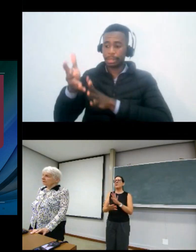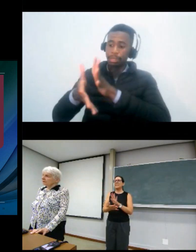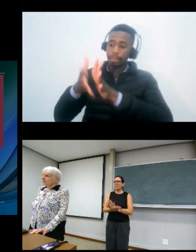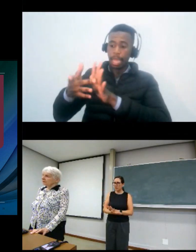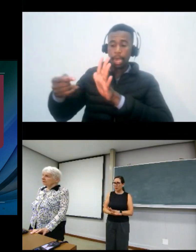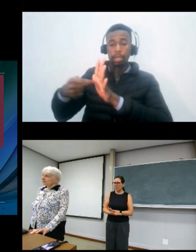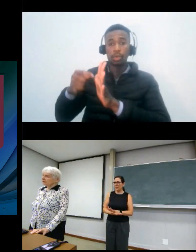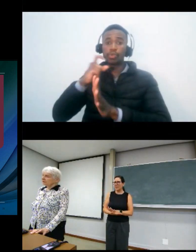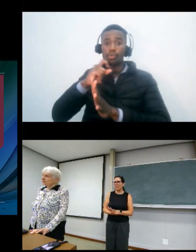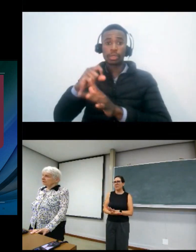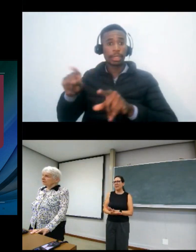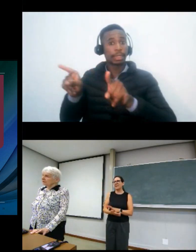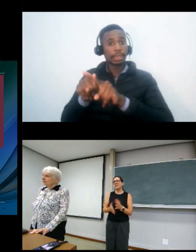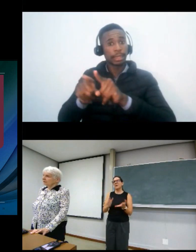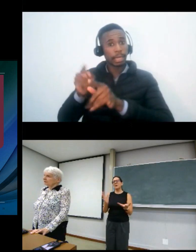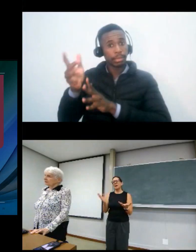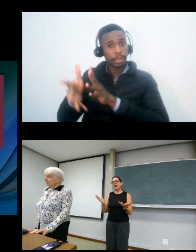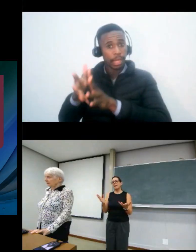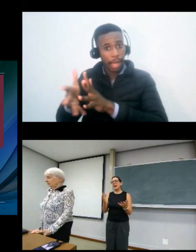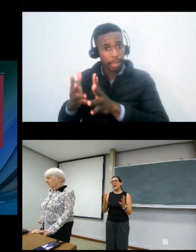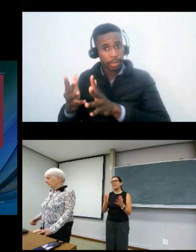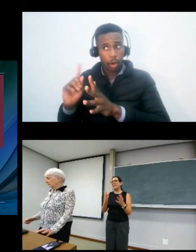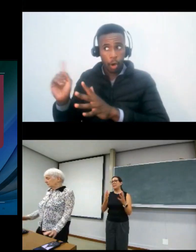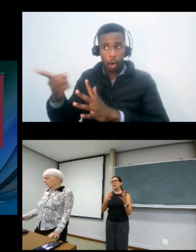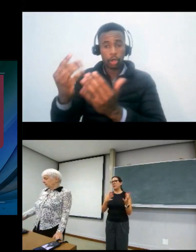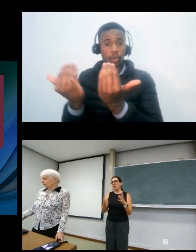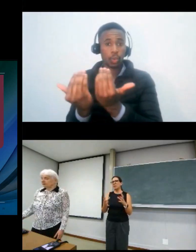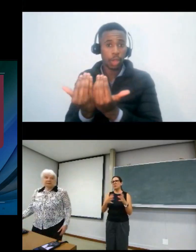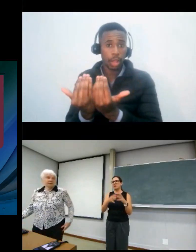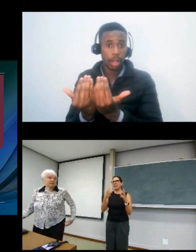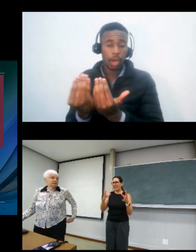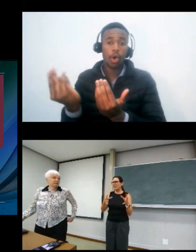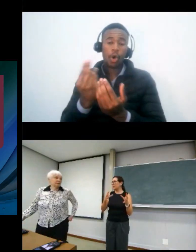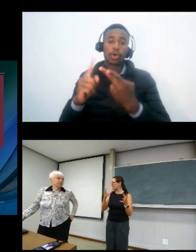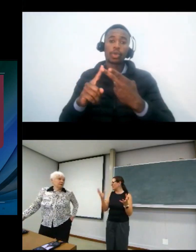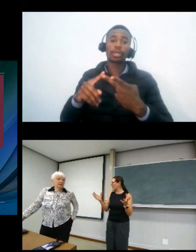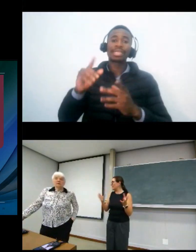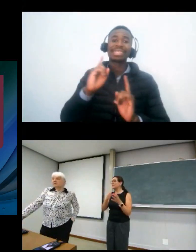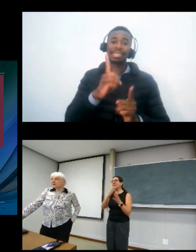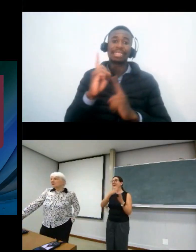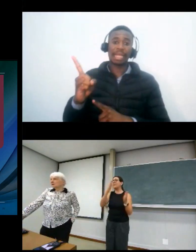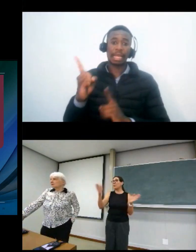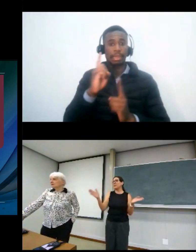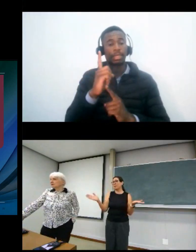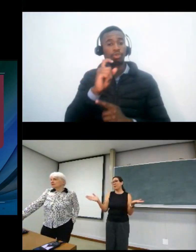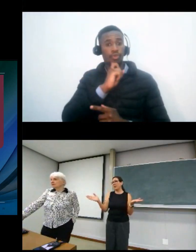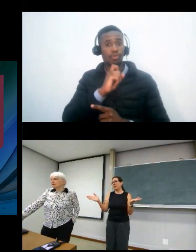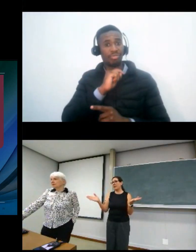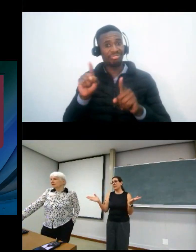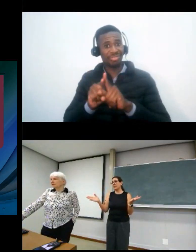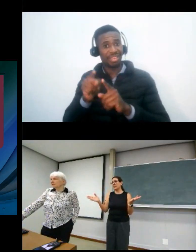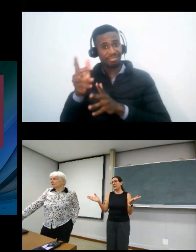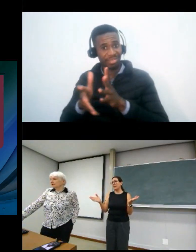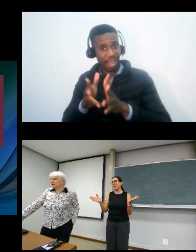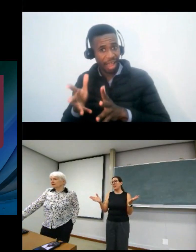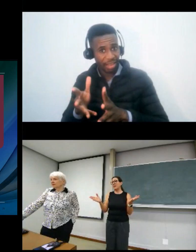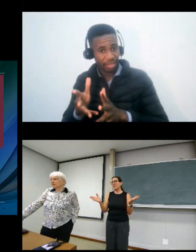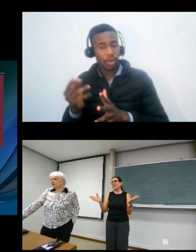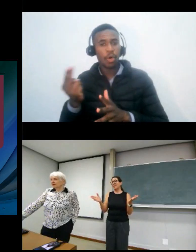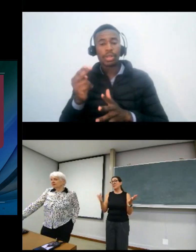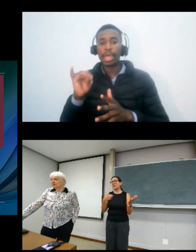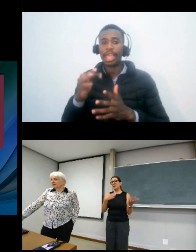same? Are the teachers using the same signs? And if they're not, do the kids understand all the different variants?